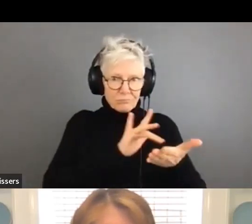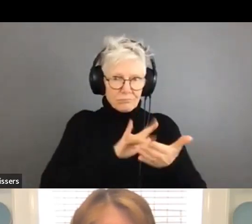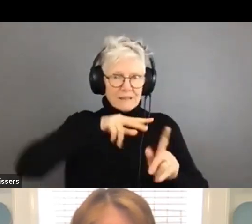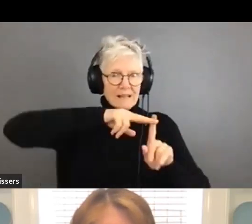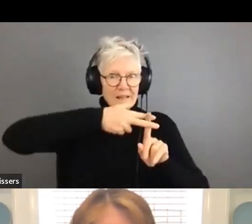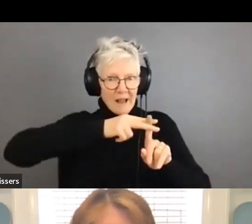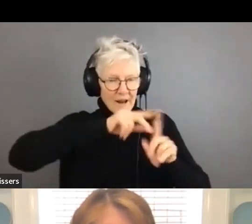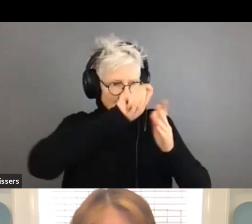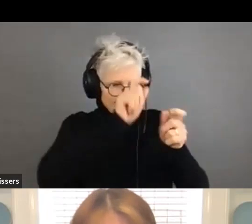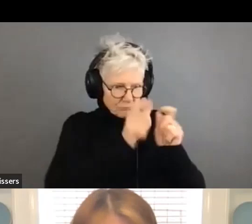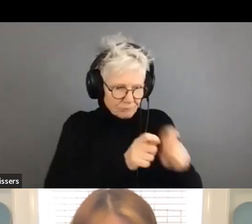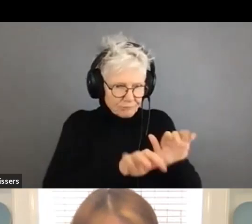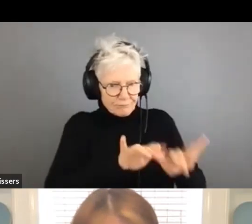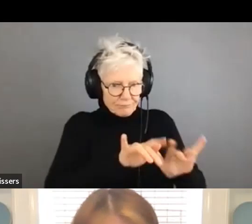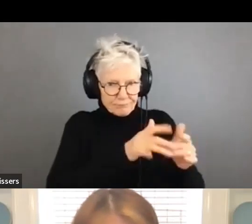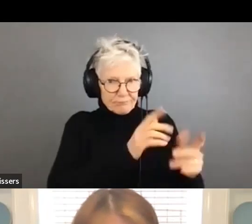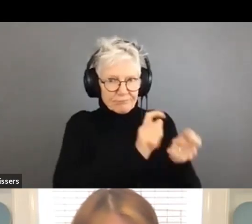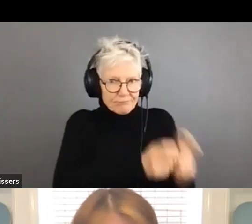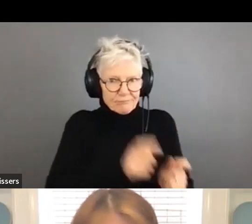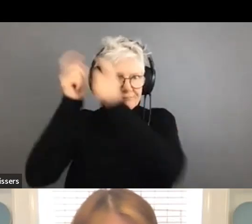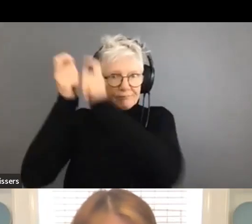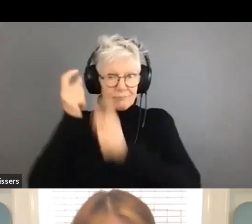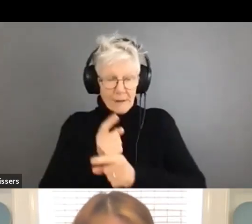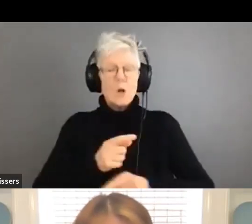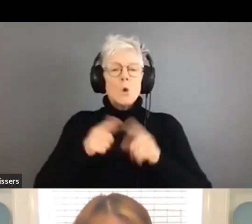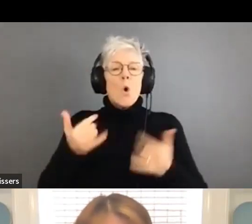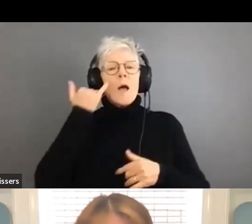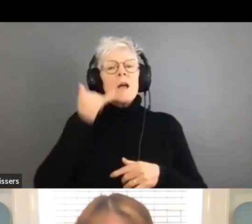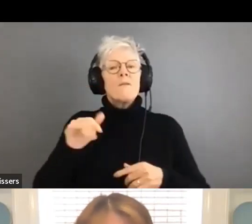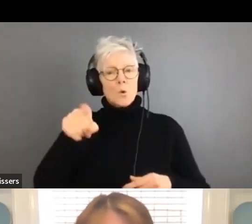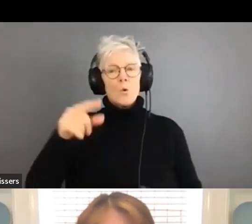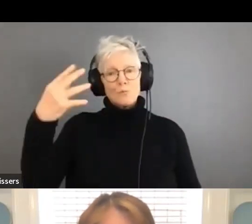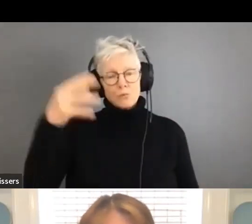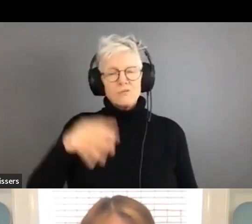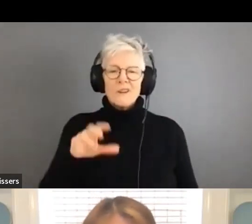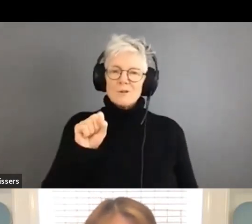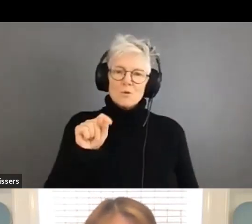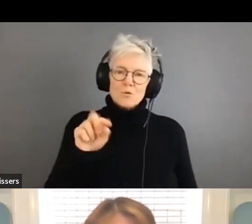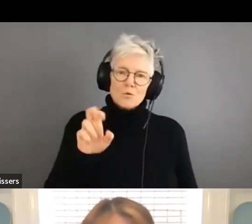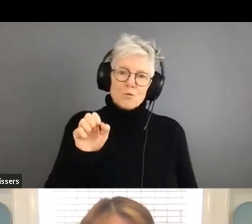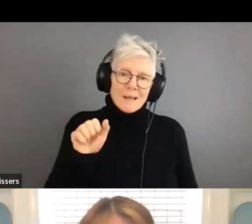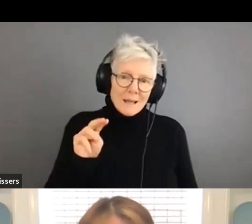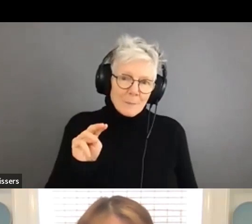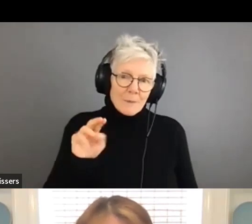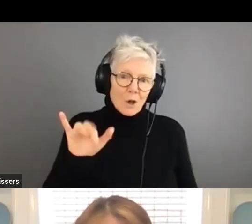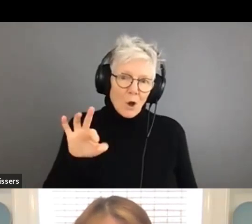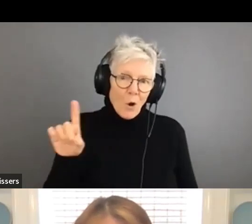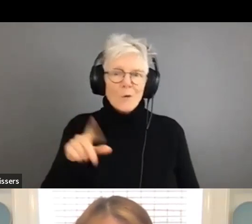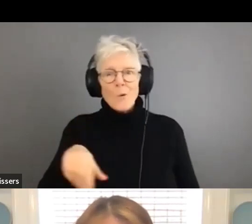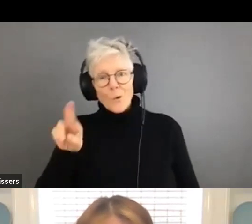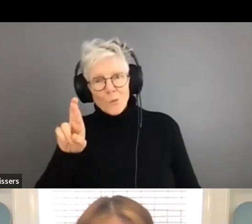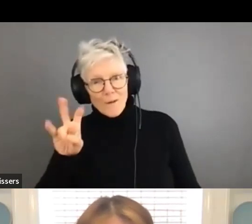your laptop or on your computer. When you're recording your podcast in StreamYard or something like Riverside, do you